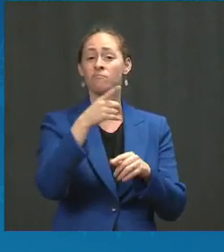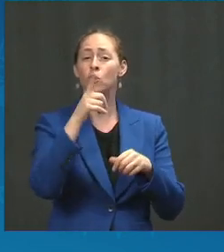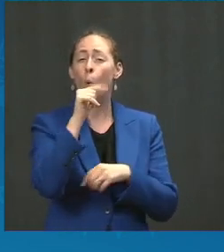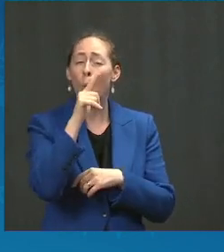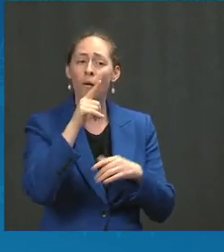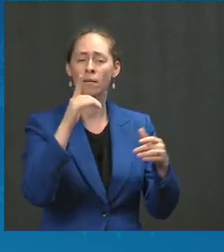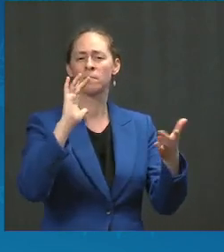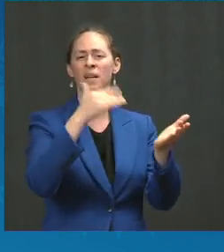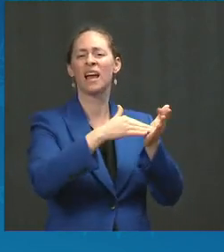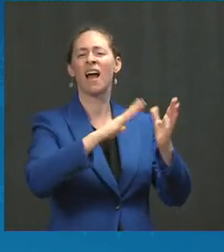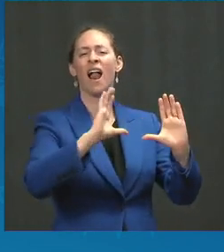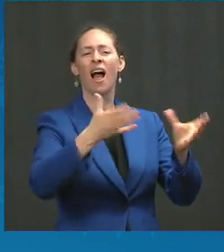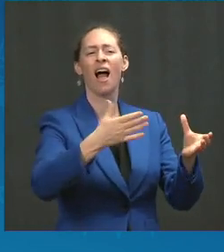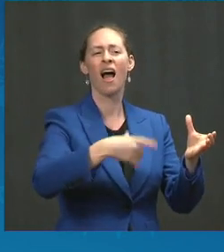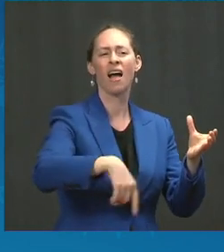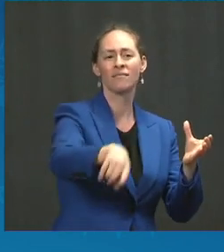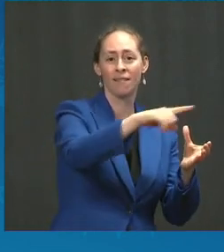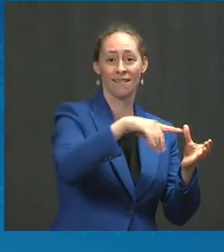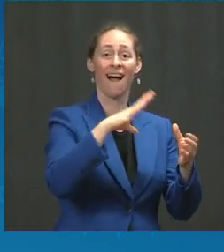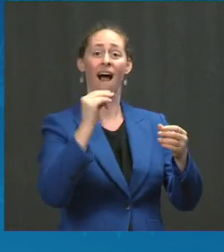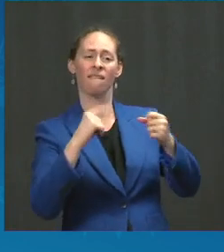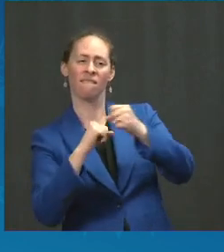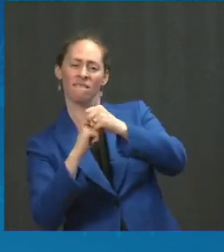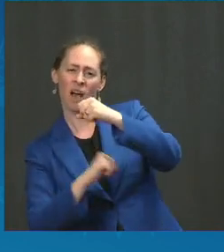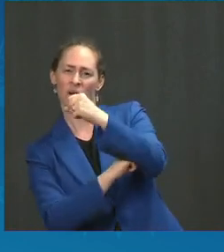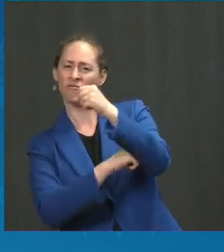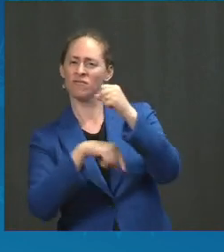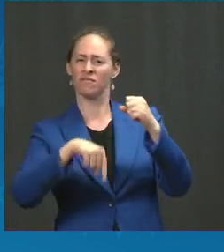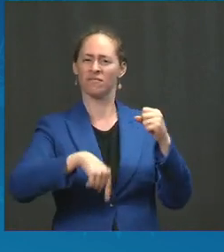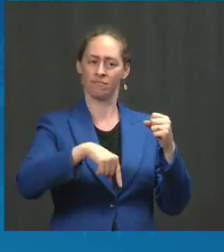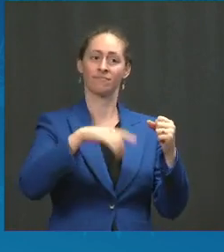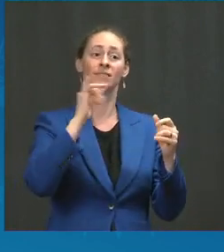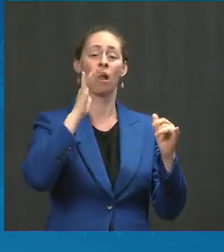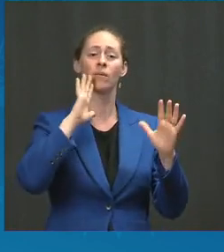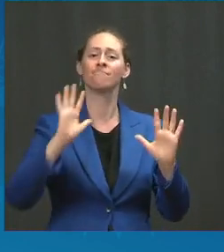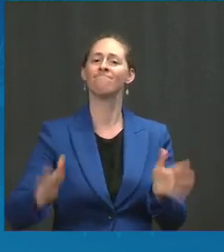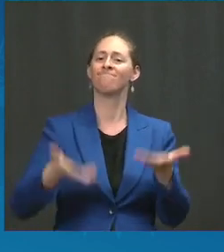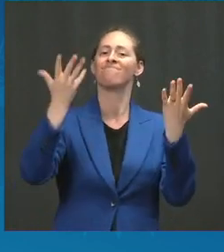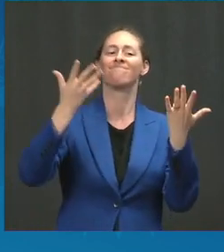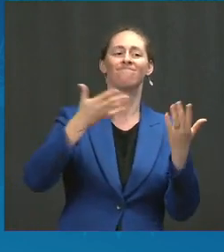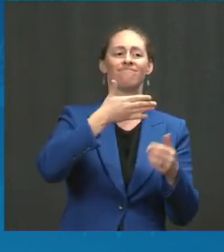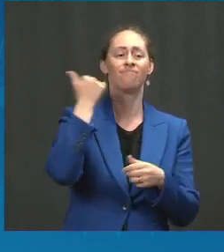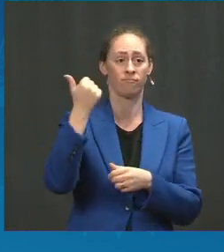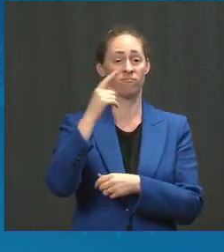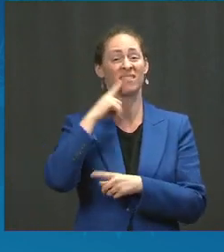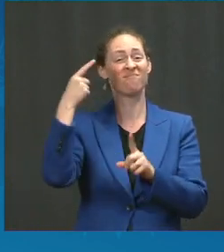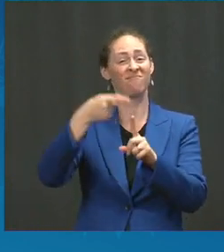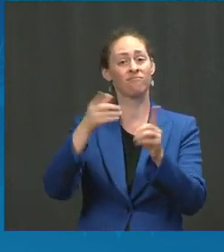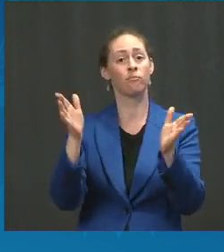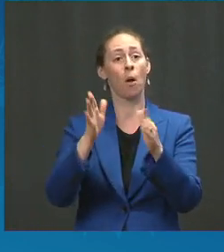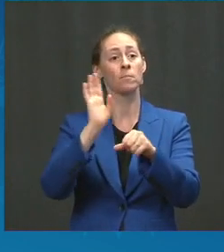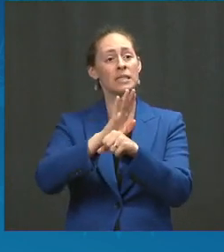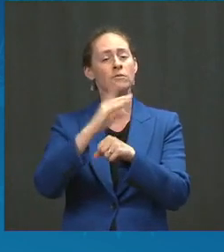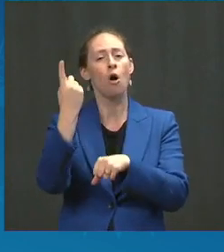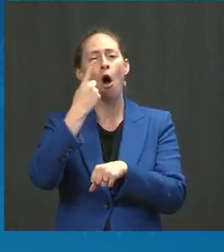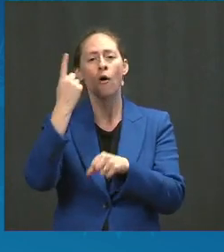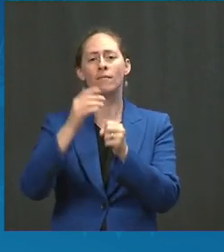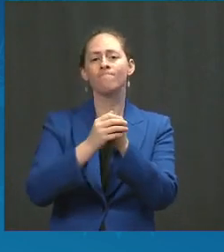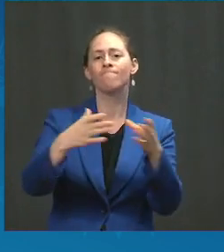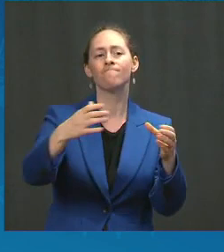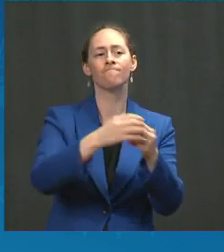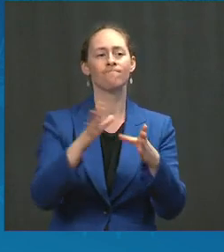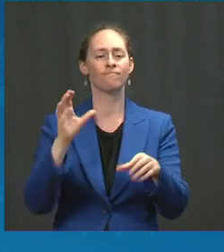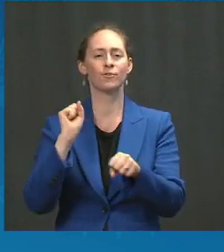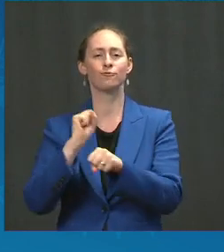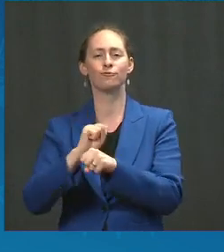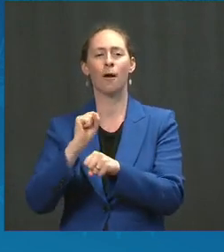Better agenda. As we know, they are our job creators and the giants in our economy. I'm honored to be joined today